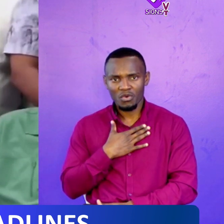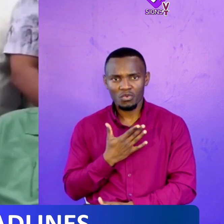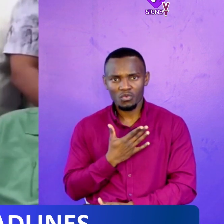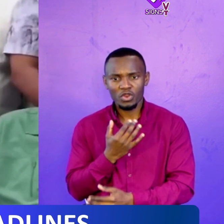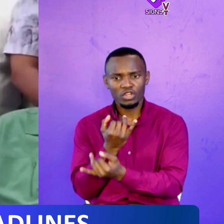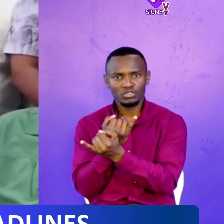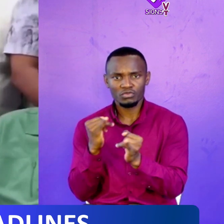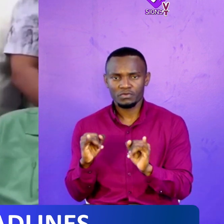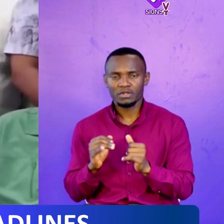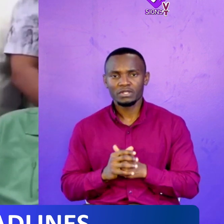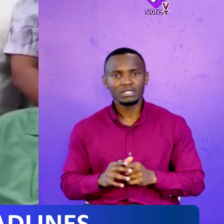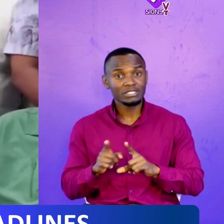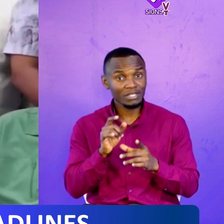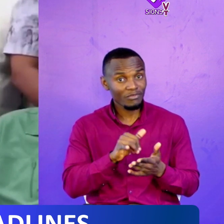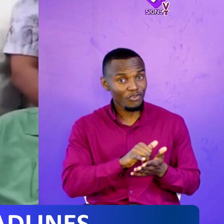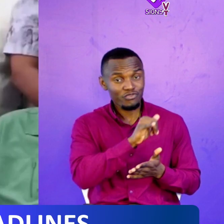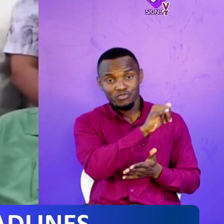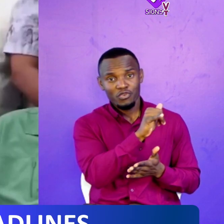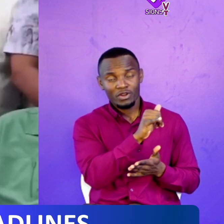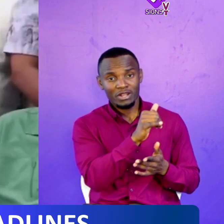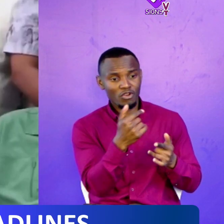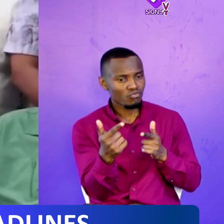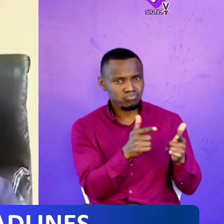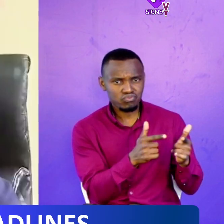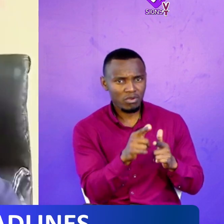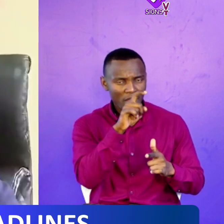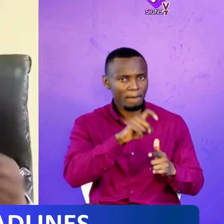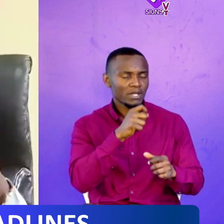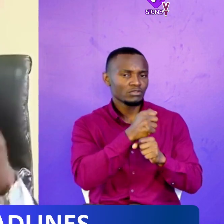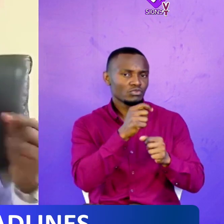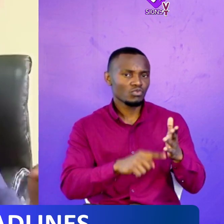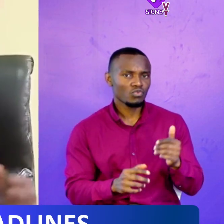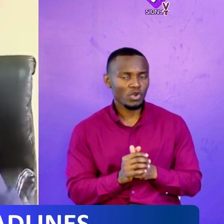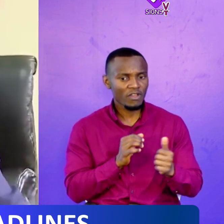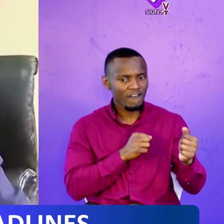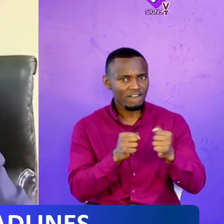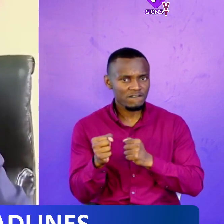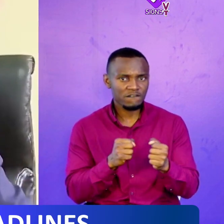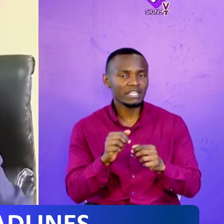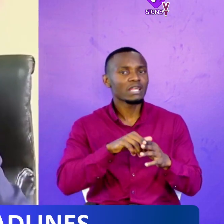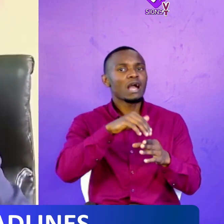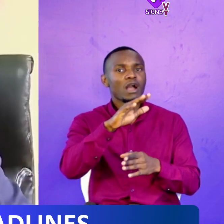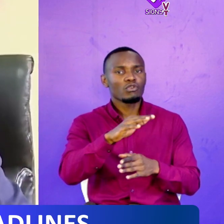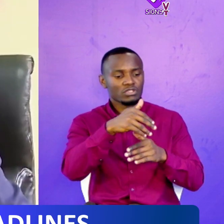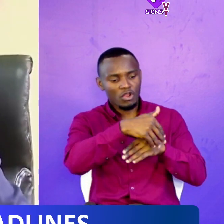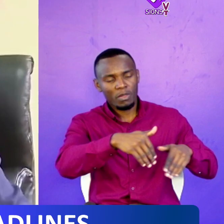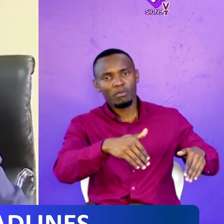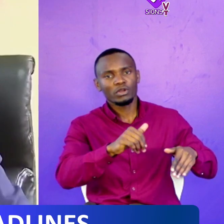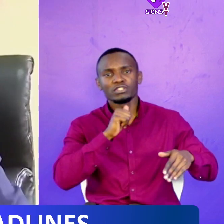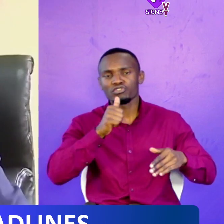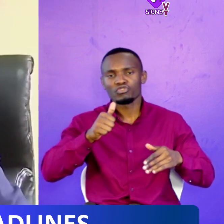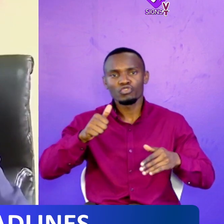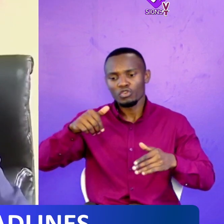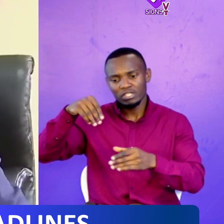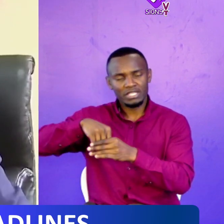must be fought on foreign soil, not on the streets of Mandera. I think when a territory of a nation is violated,